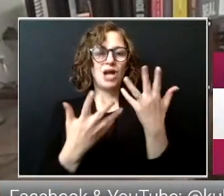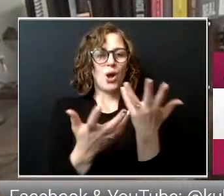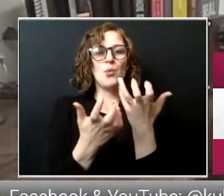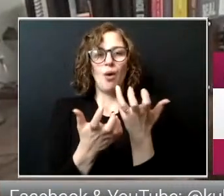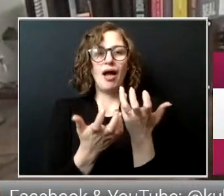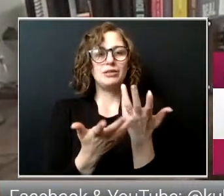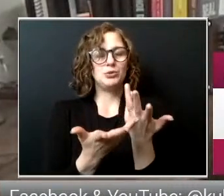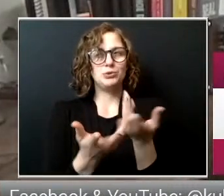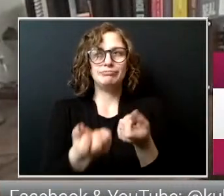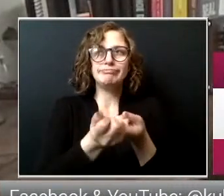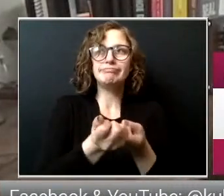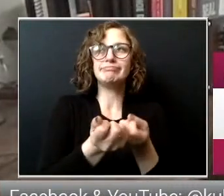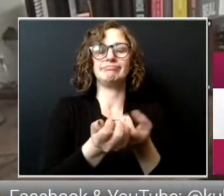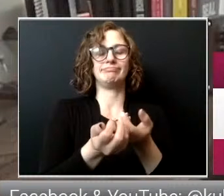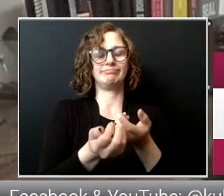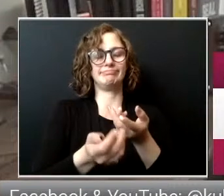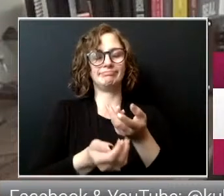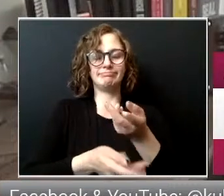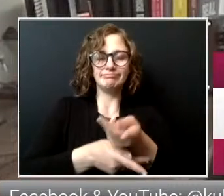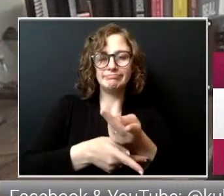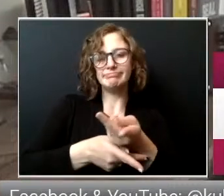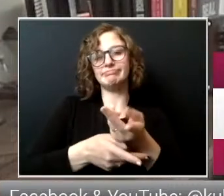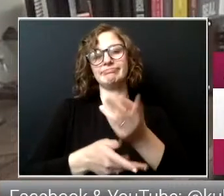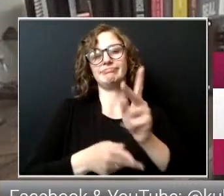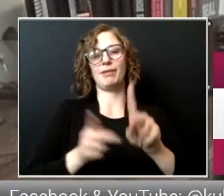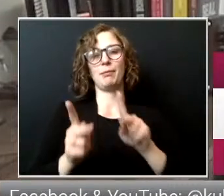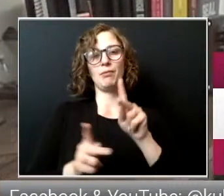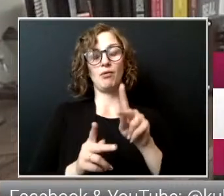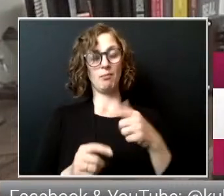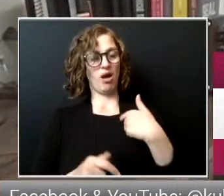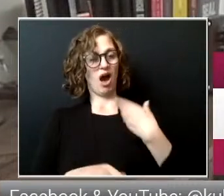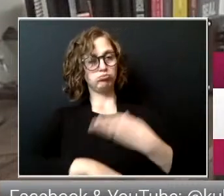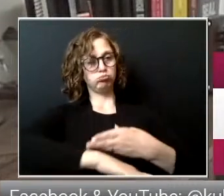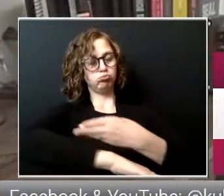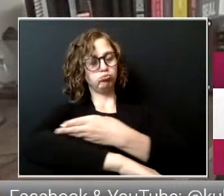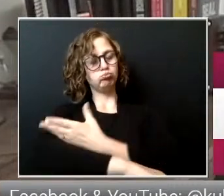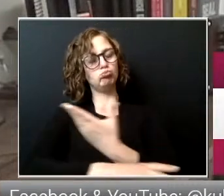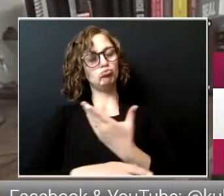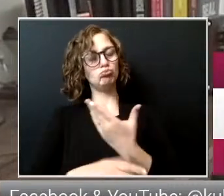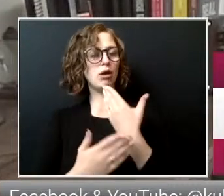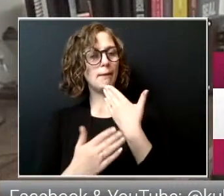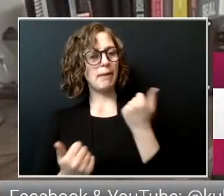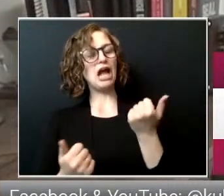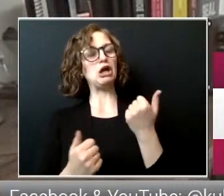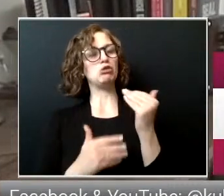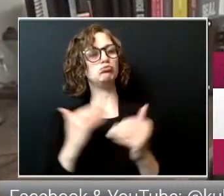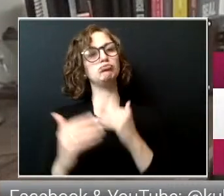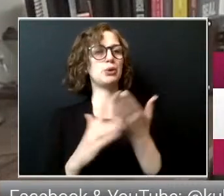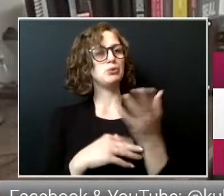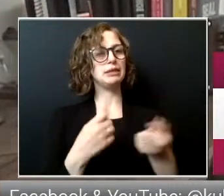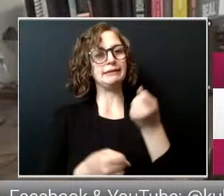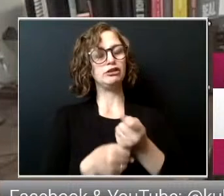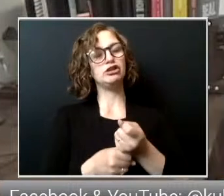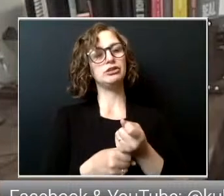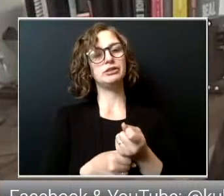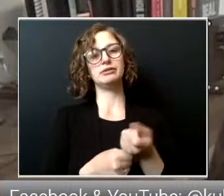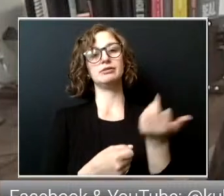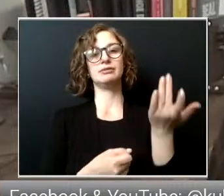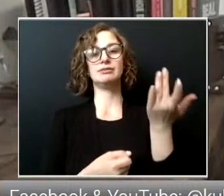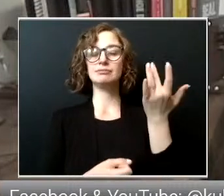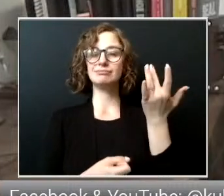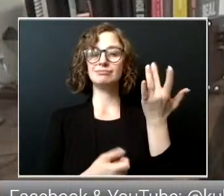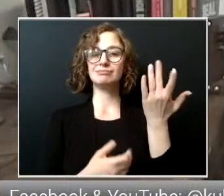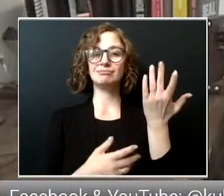people. But I feel like I got better at it as I went on too, just because, it's just on the